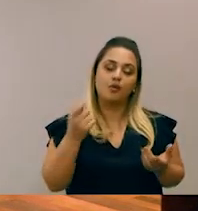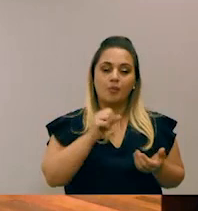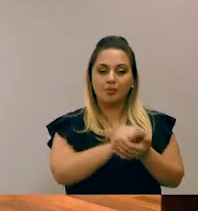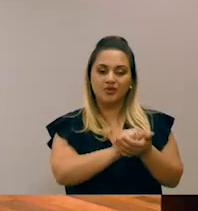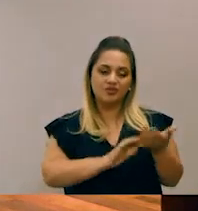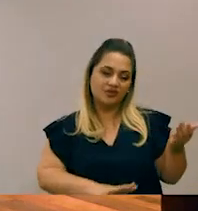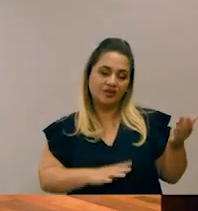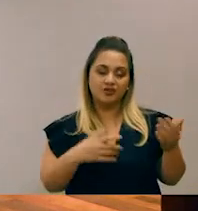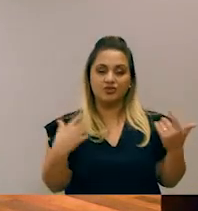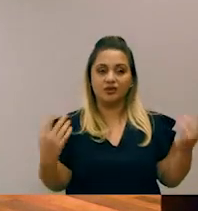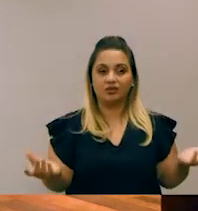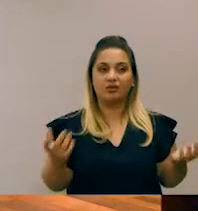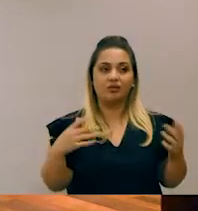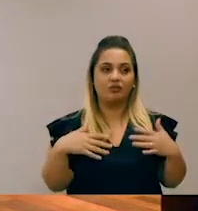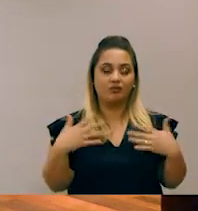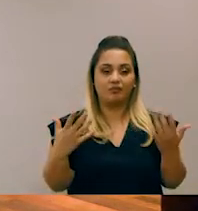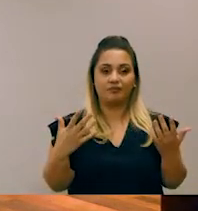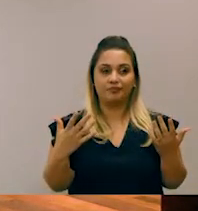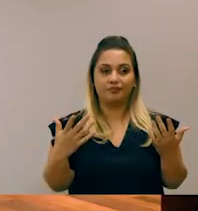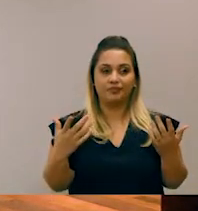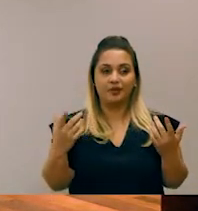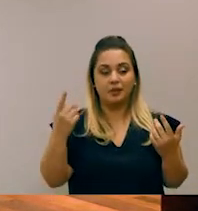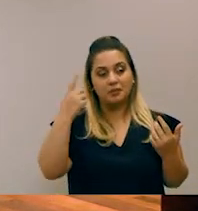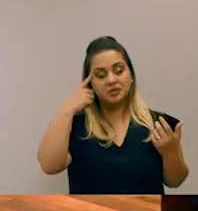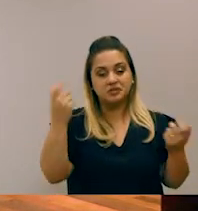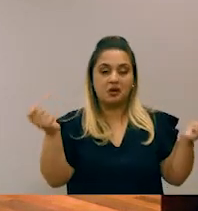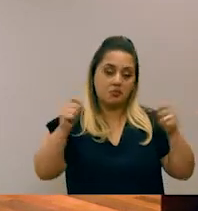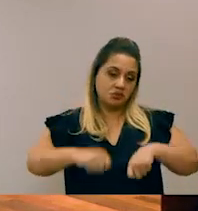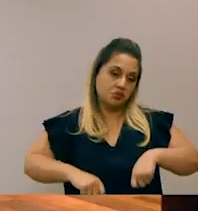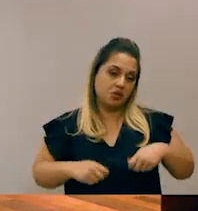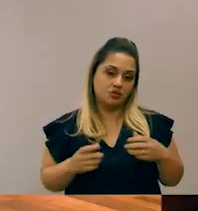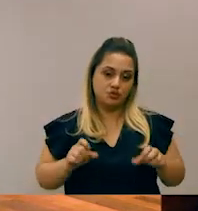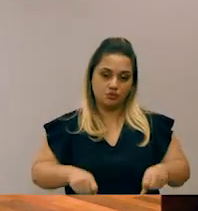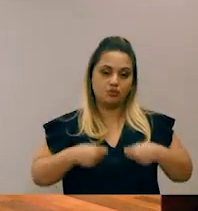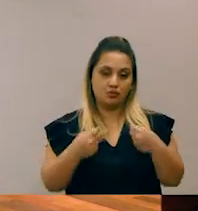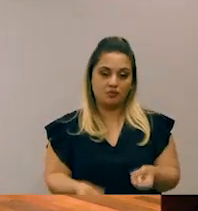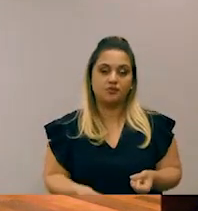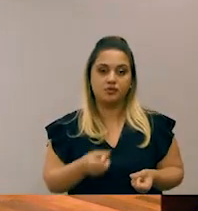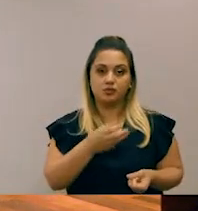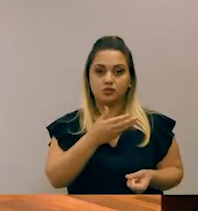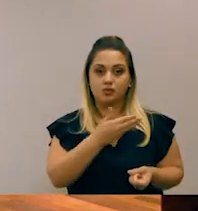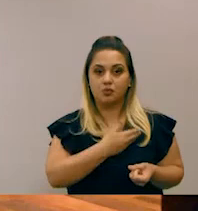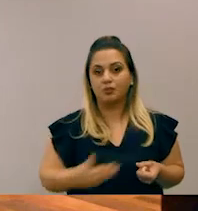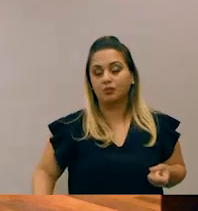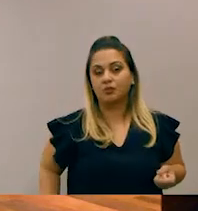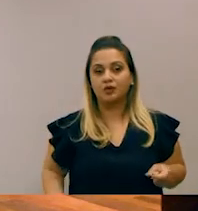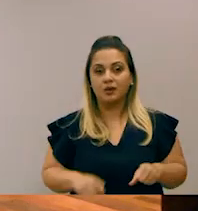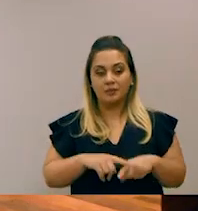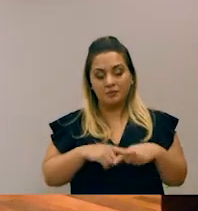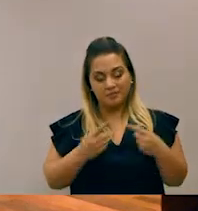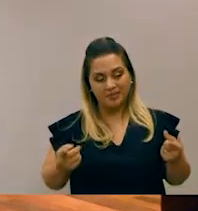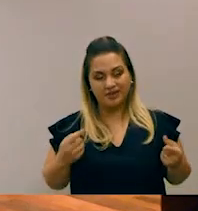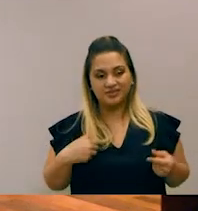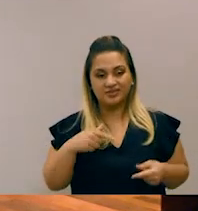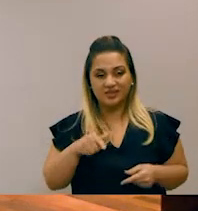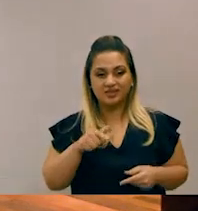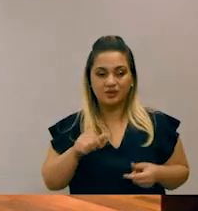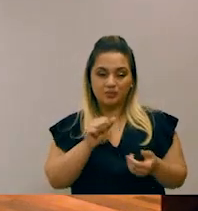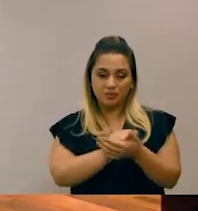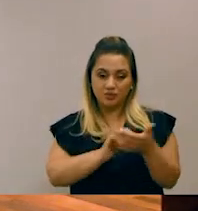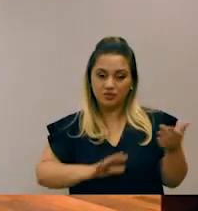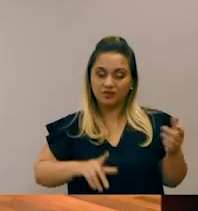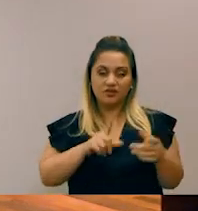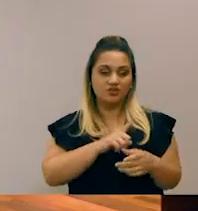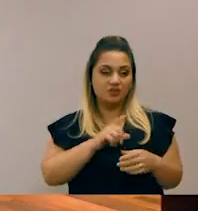that does not demand a lot from the intellectual capacity of the assistance of the